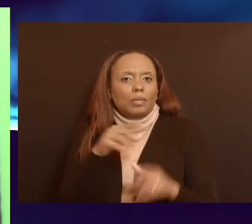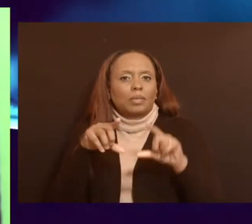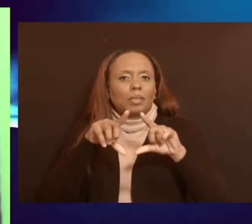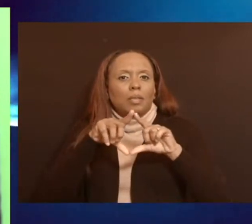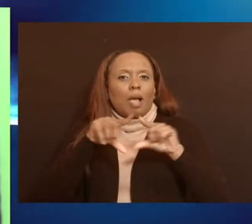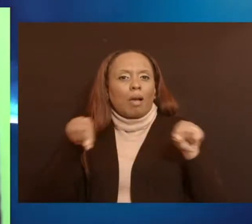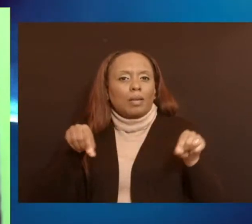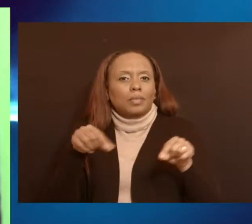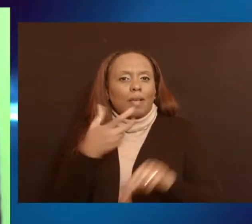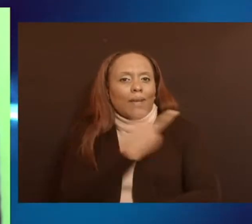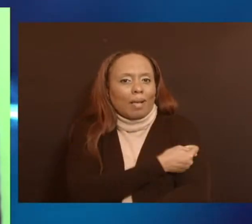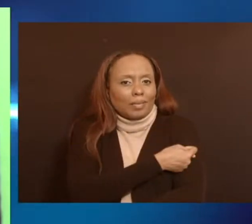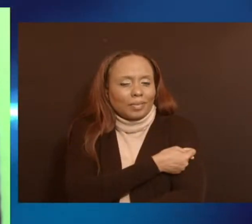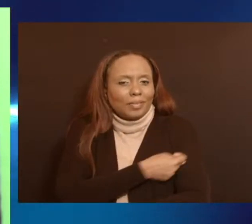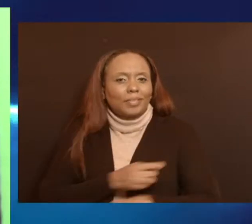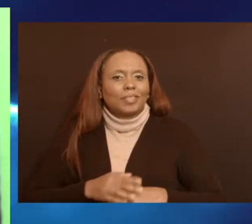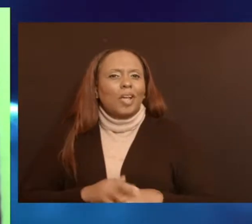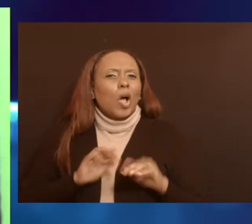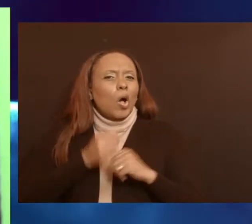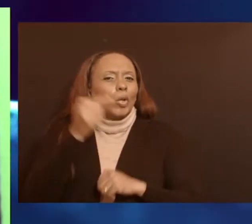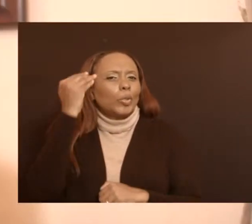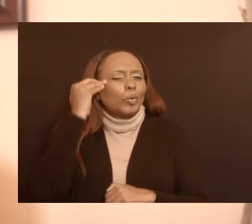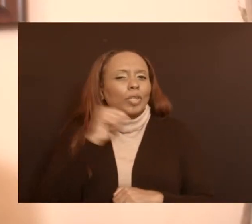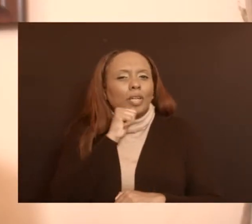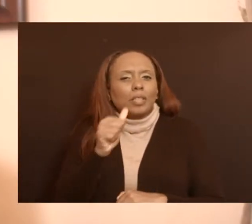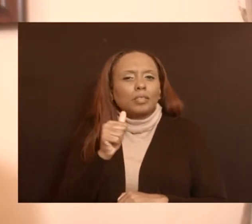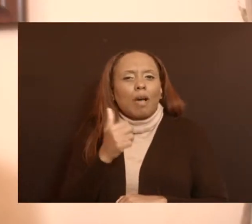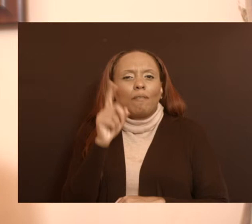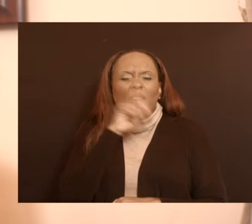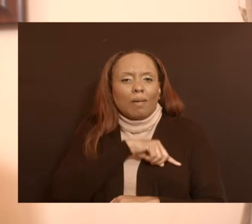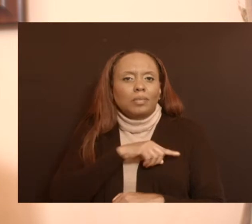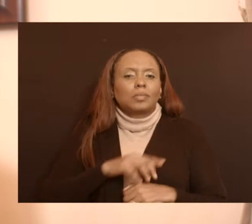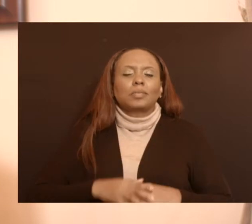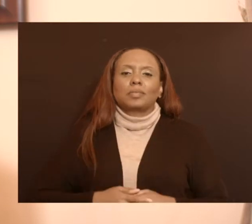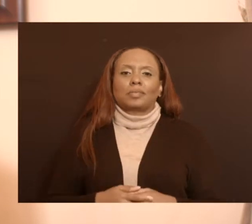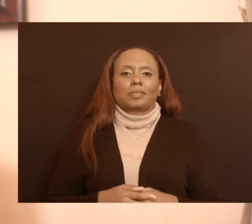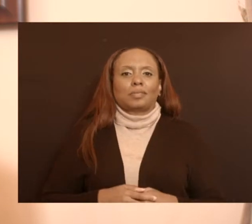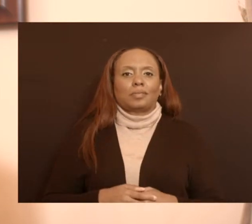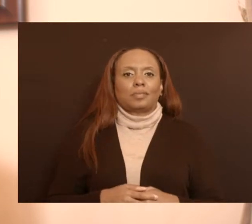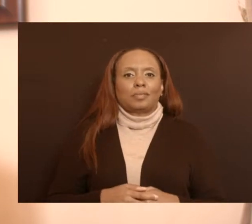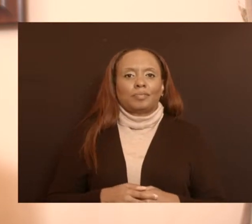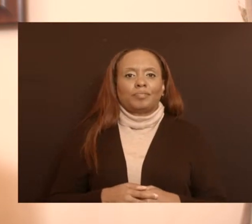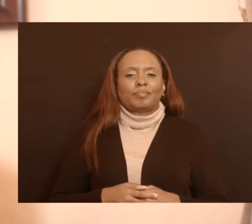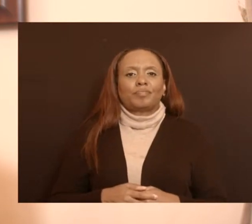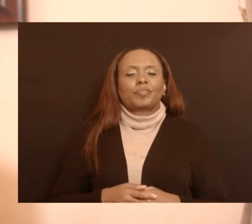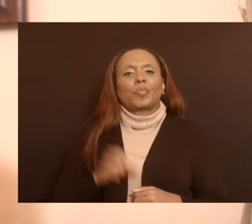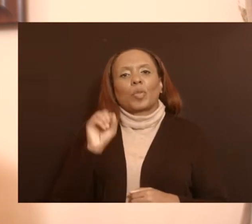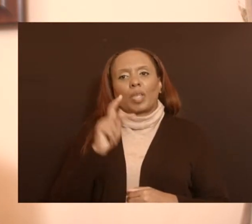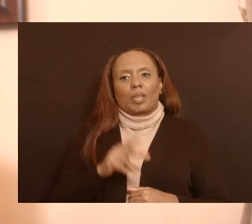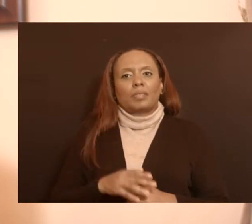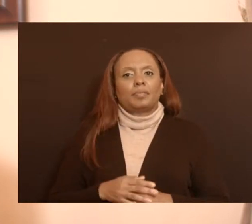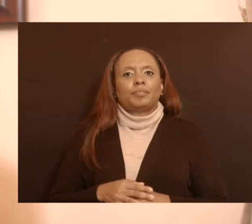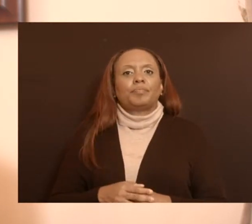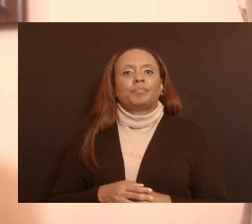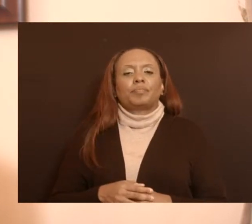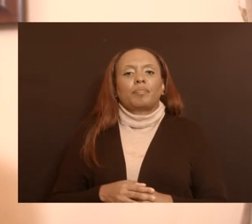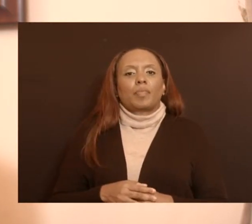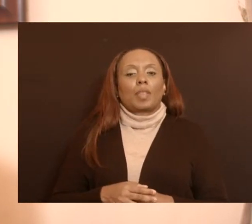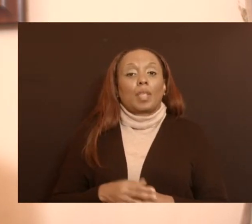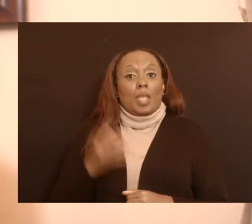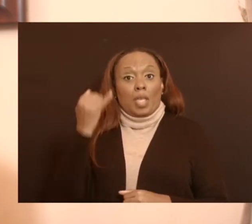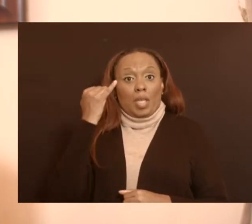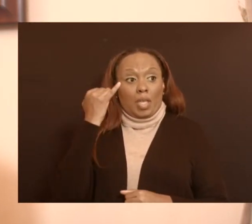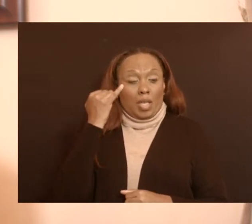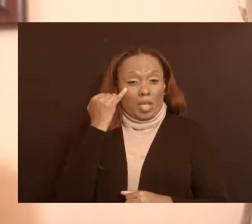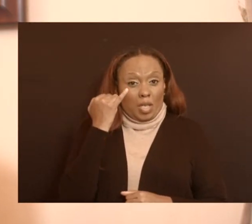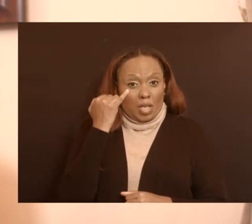first. The verification of vaccinations and so on,